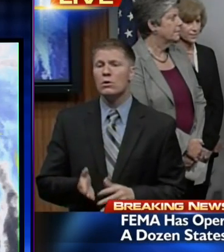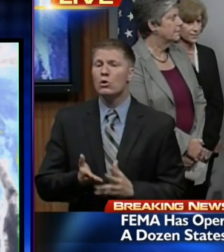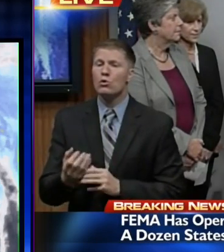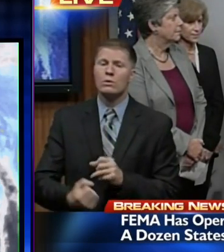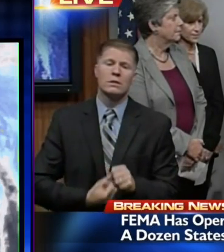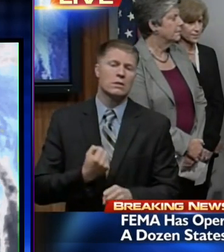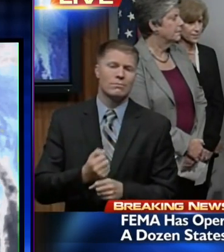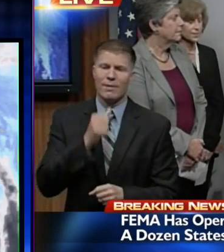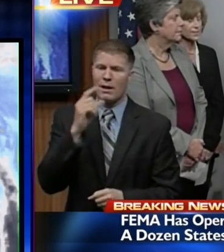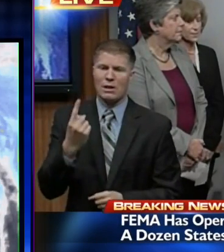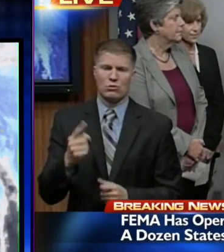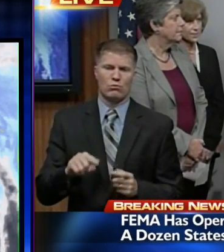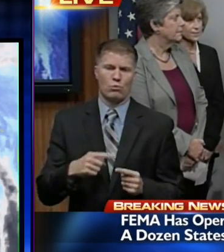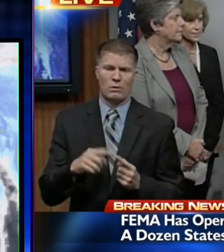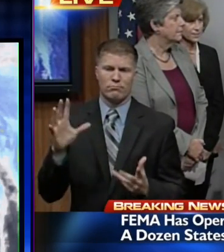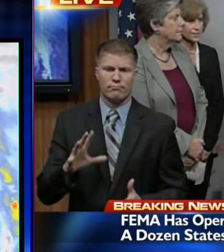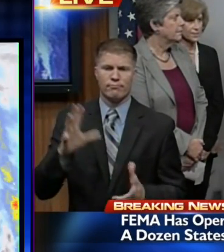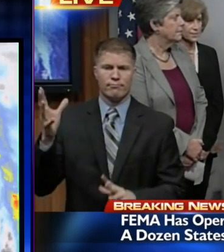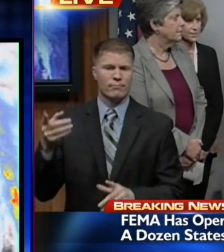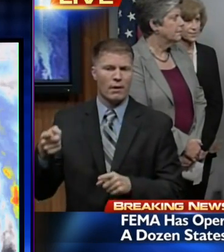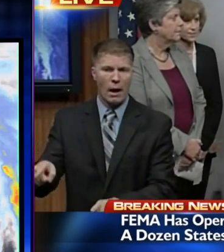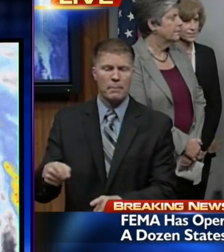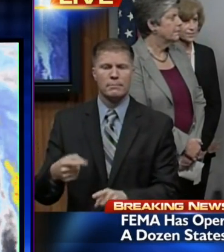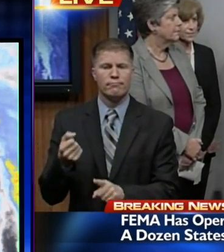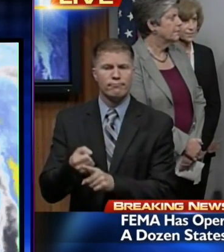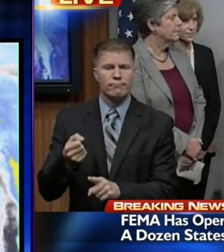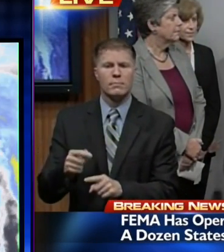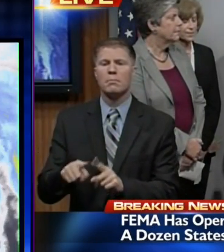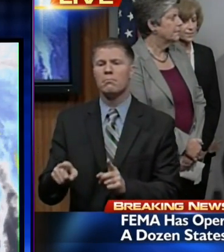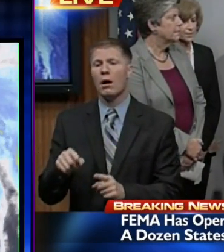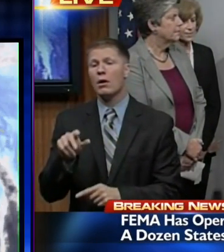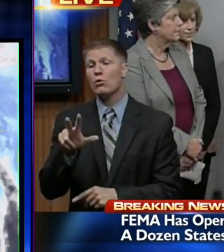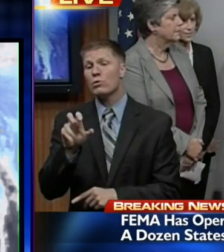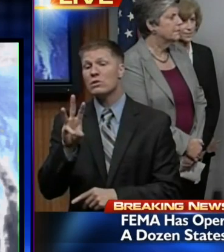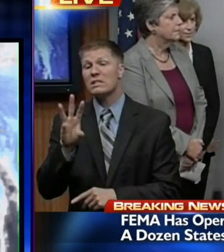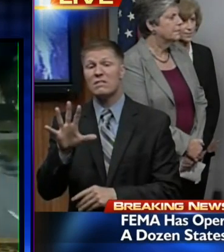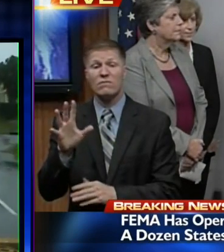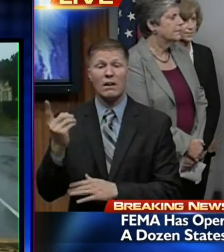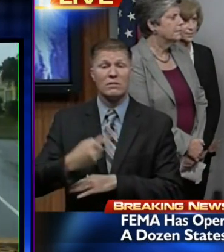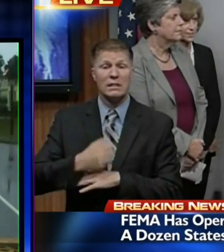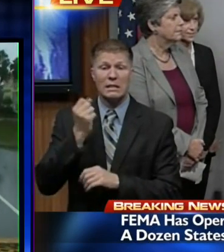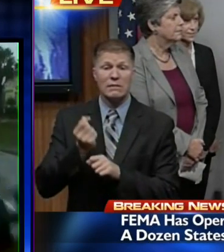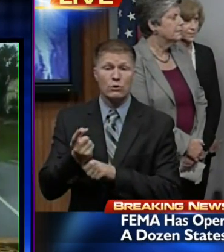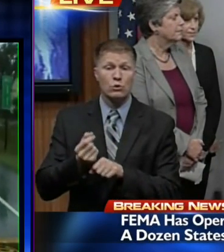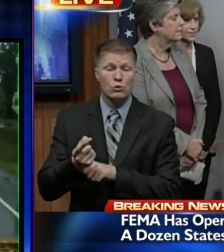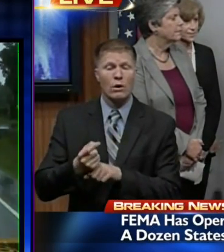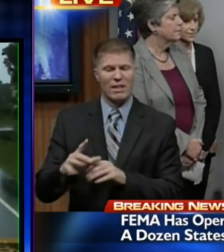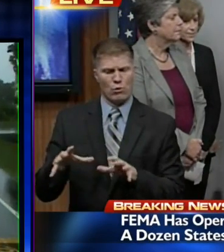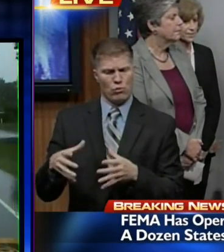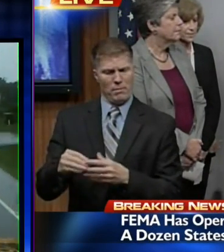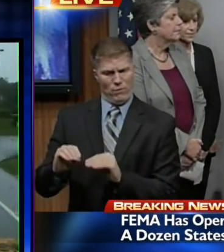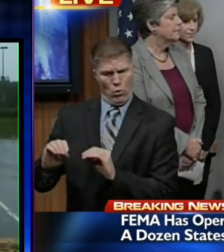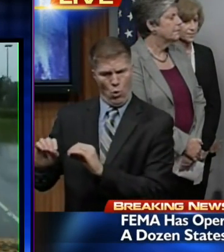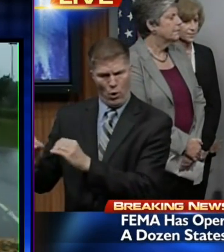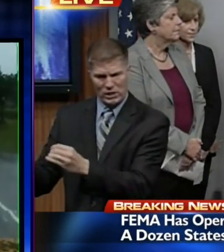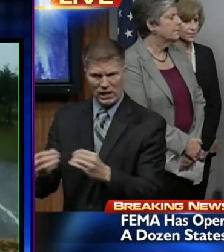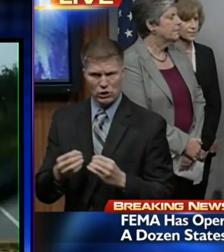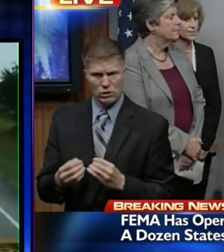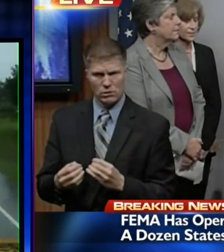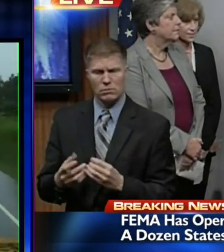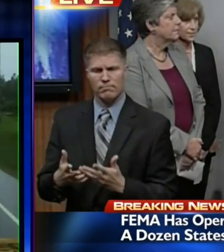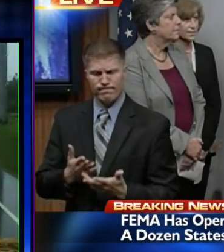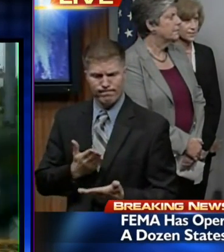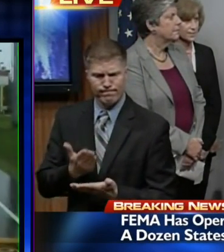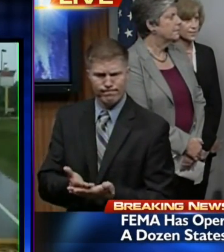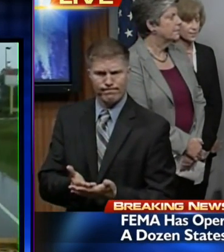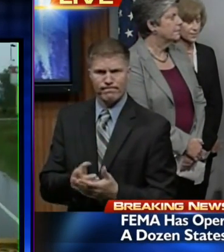when a disaster arrives, but 365 days out of the year, this group of organizations who are committed to saving lives